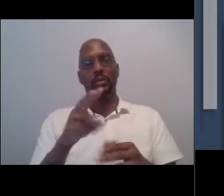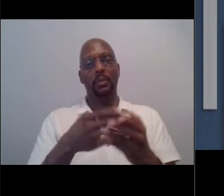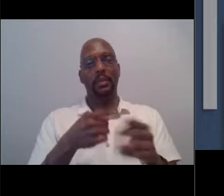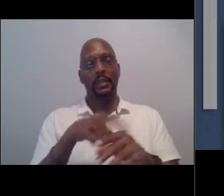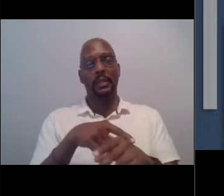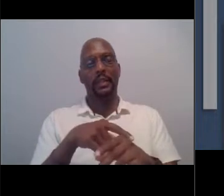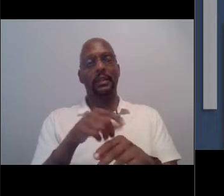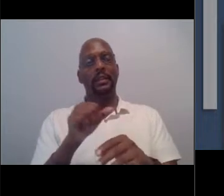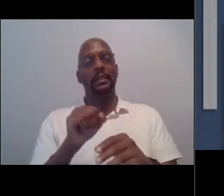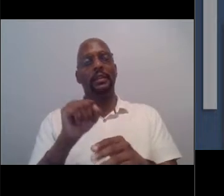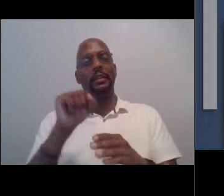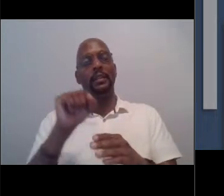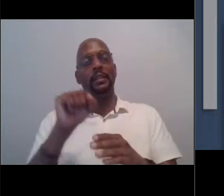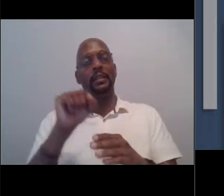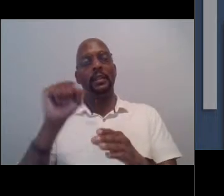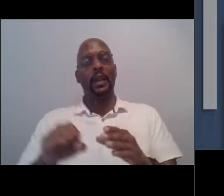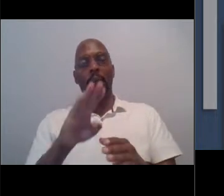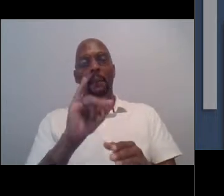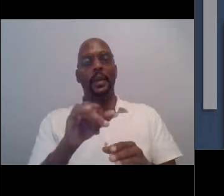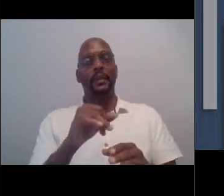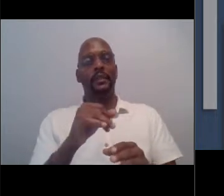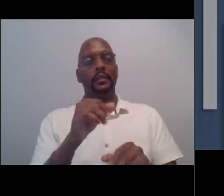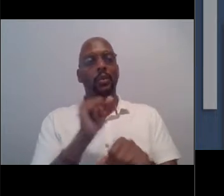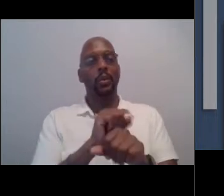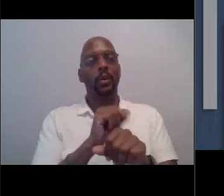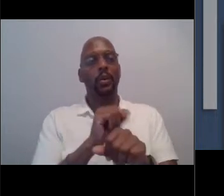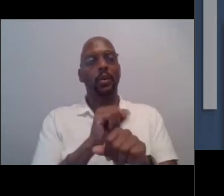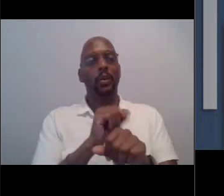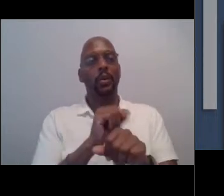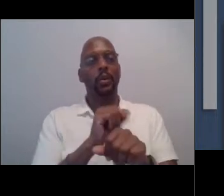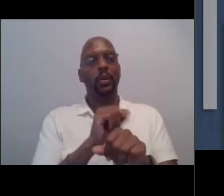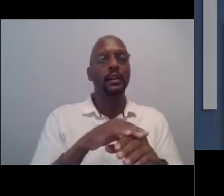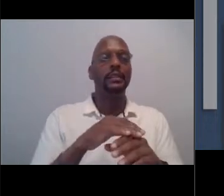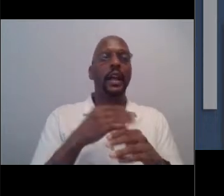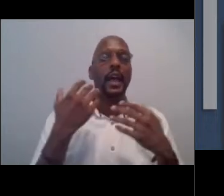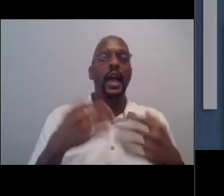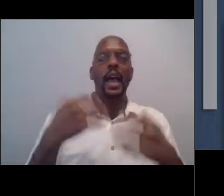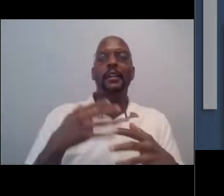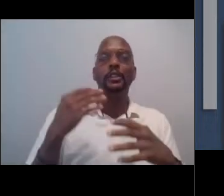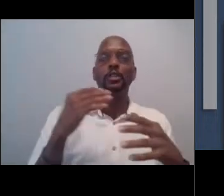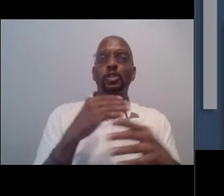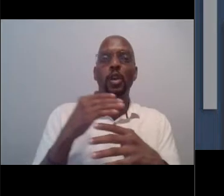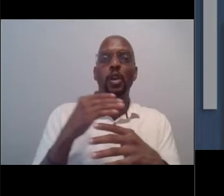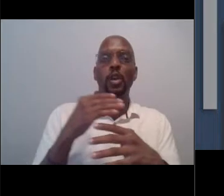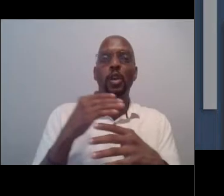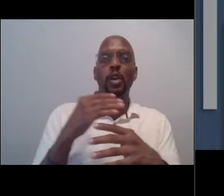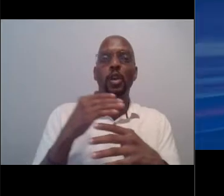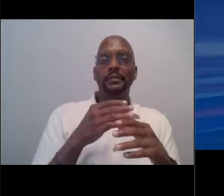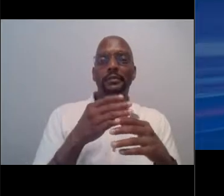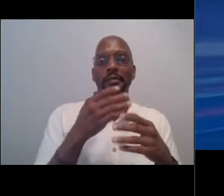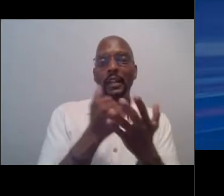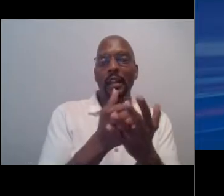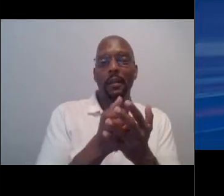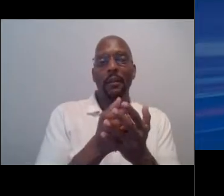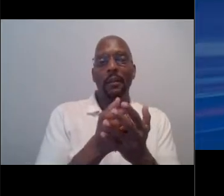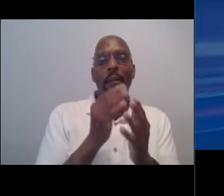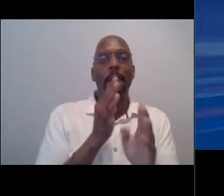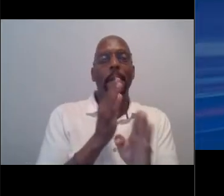Bay rapid buses to operate on freeway shoulders during heavy traffic congestion, helping bus drivers bypass slow-moving traffic